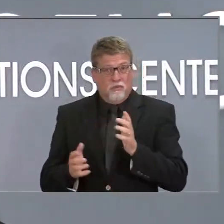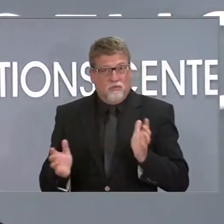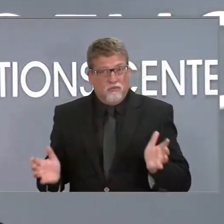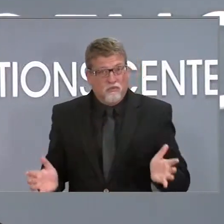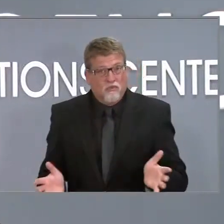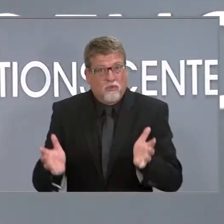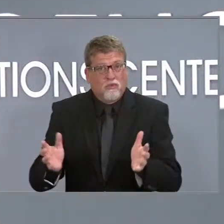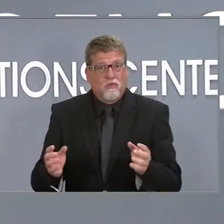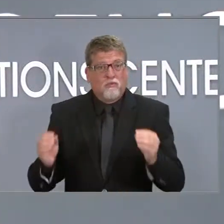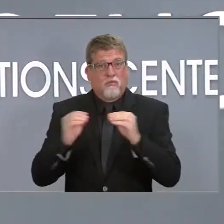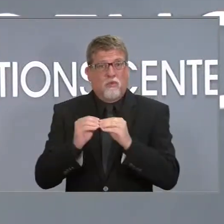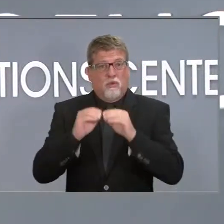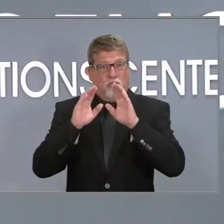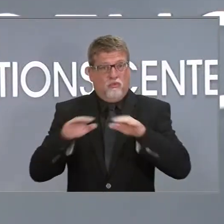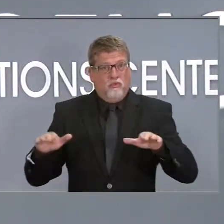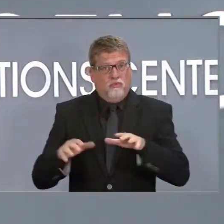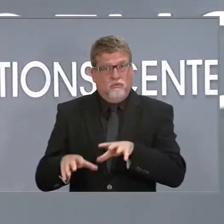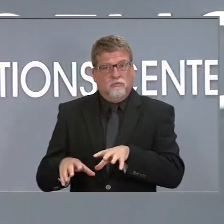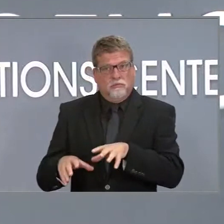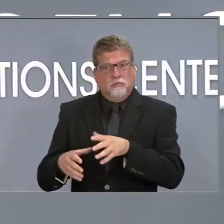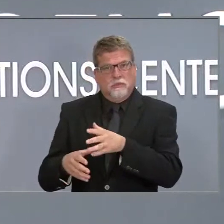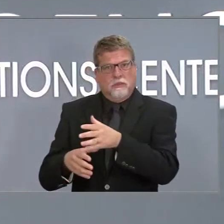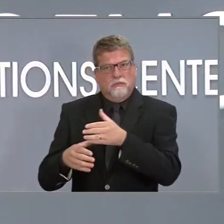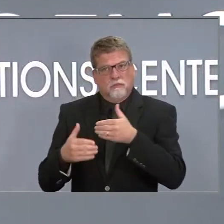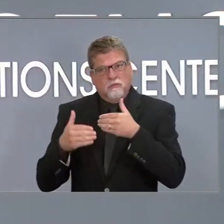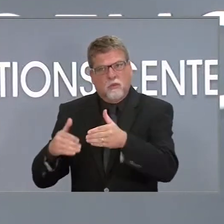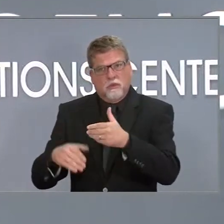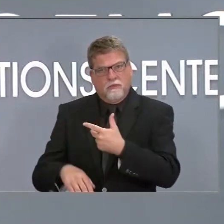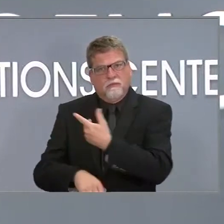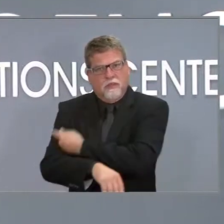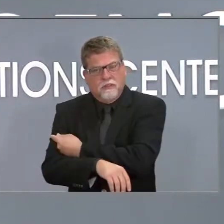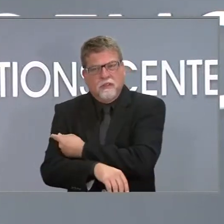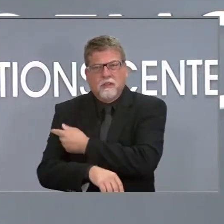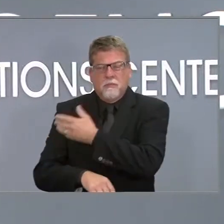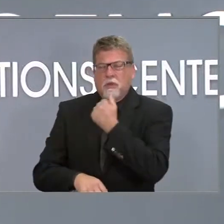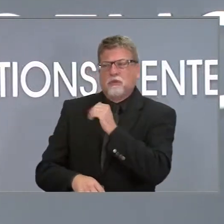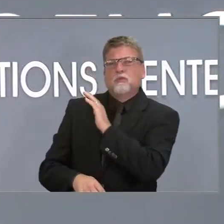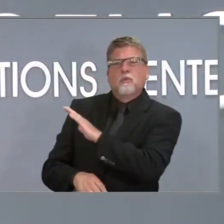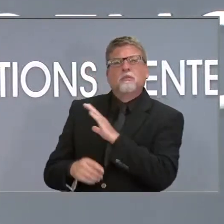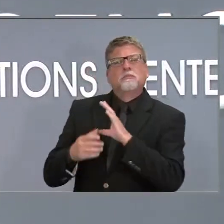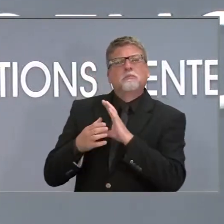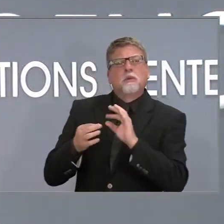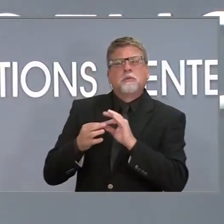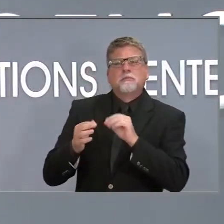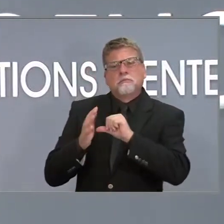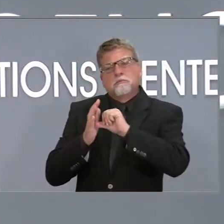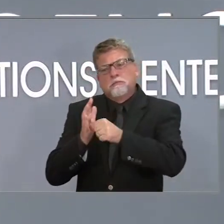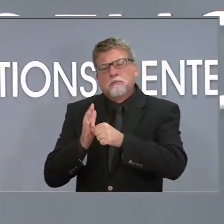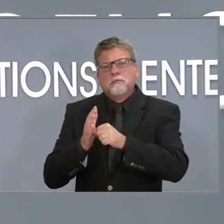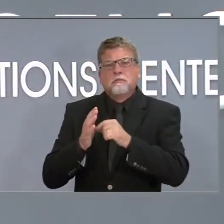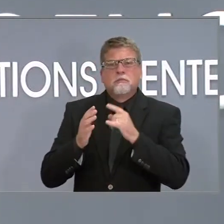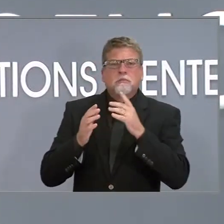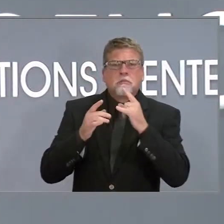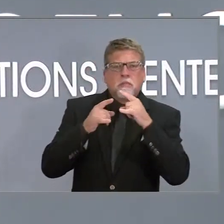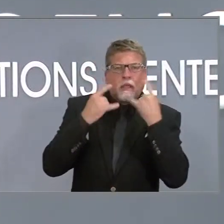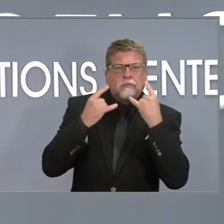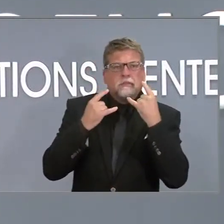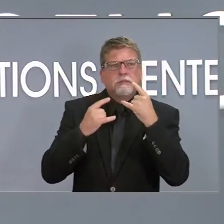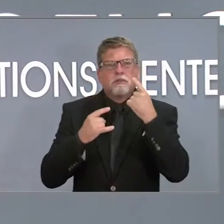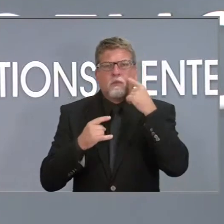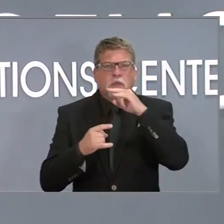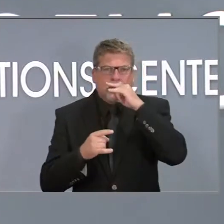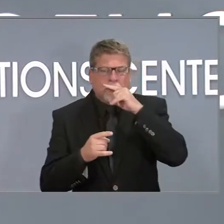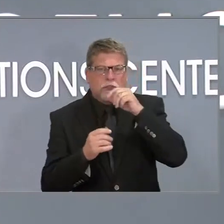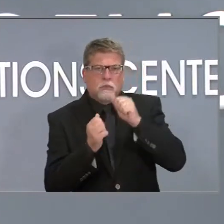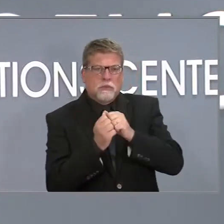the latest, talking points on that, it says that, the mask for those in schools that are vaccinated,